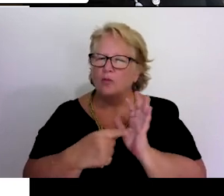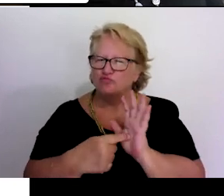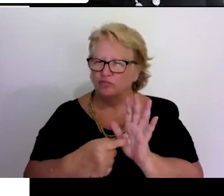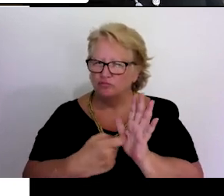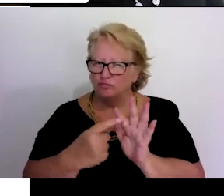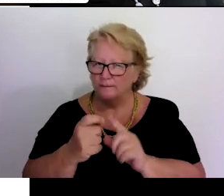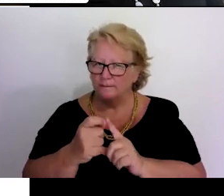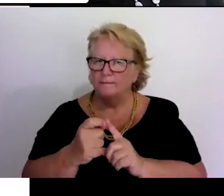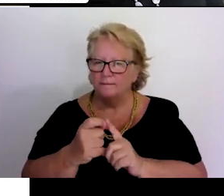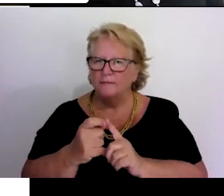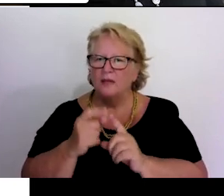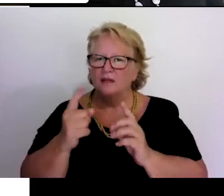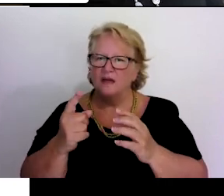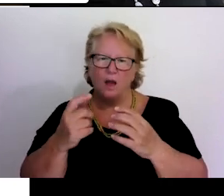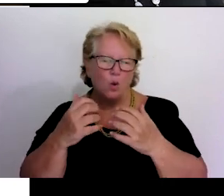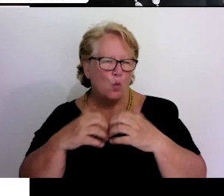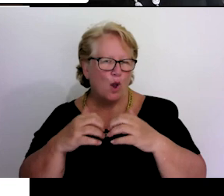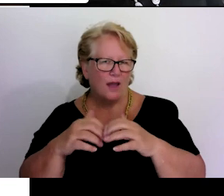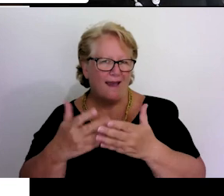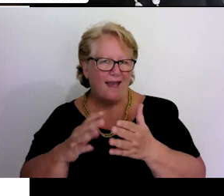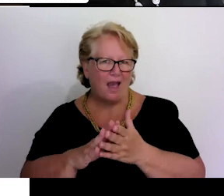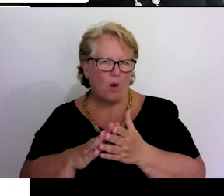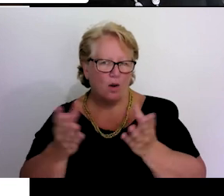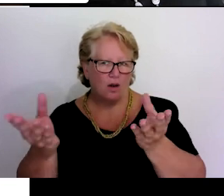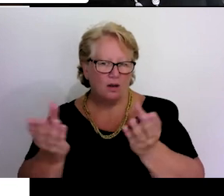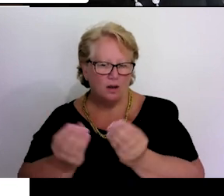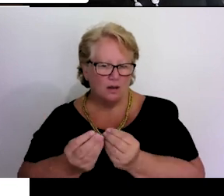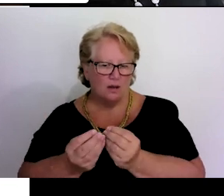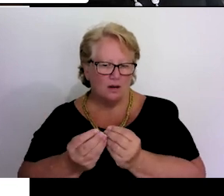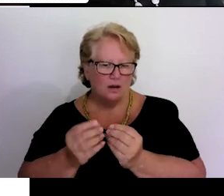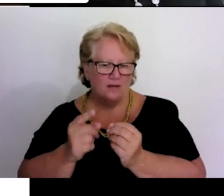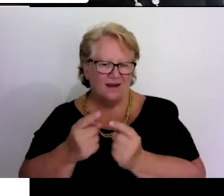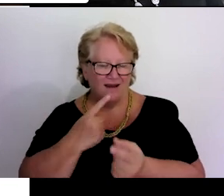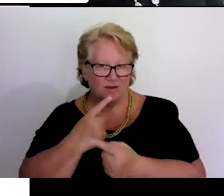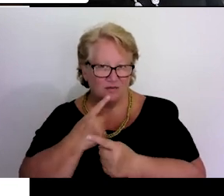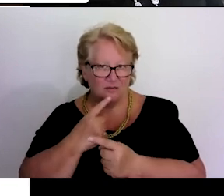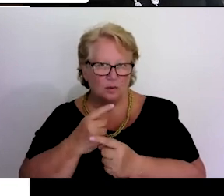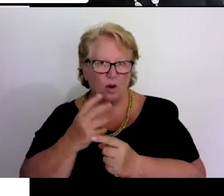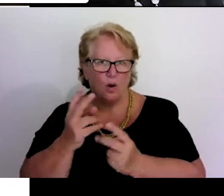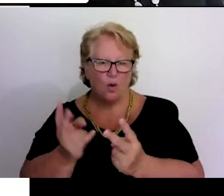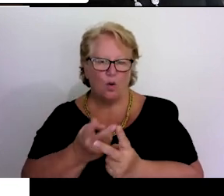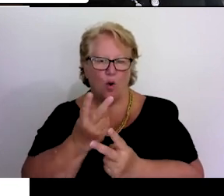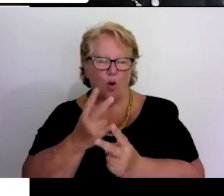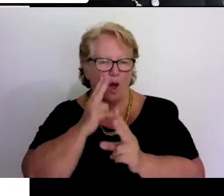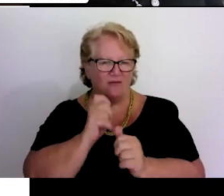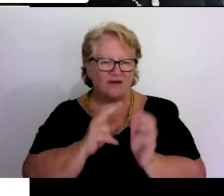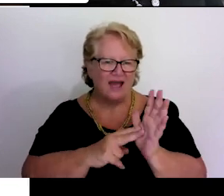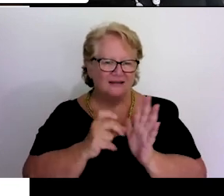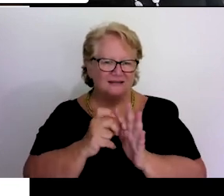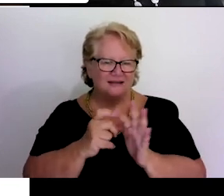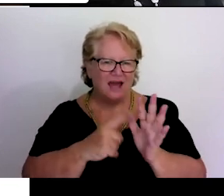out a strategy and a structure to make sure the data asset is co-governed through the NDDA